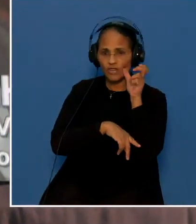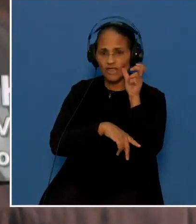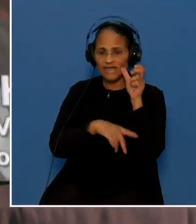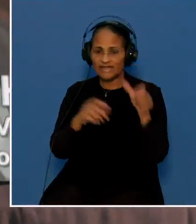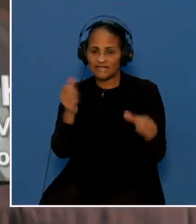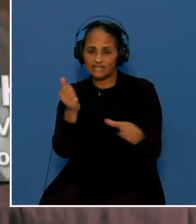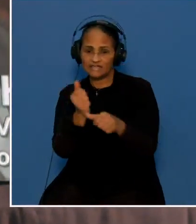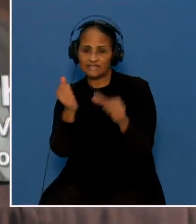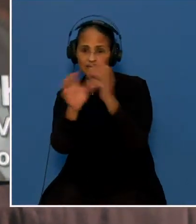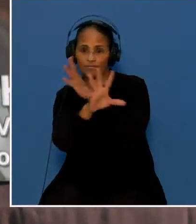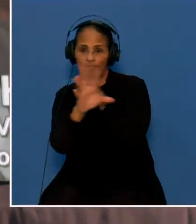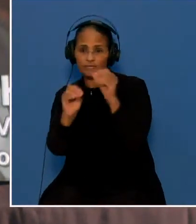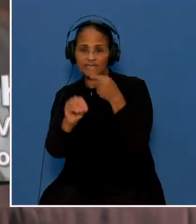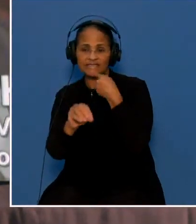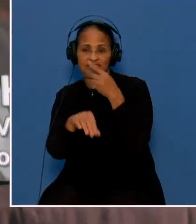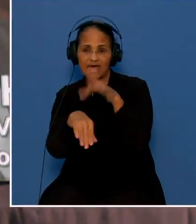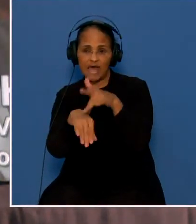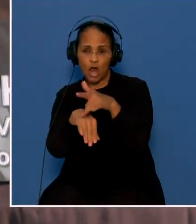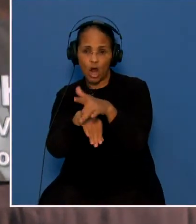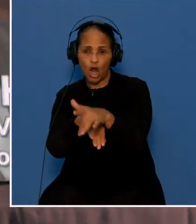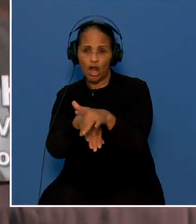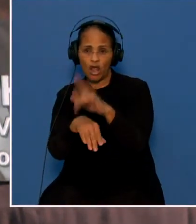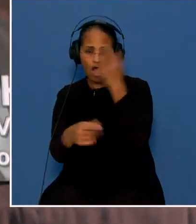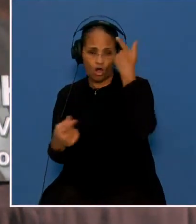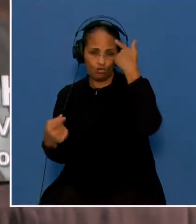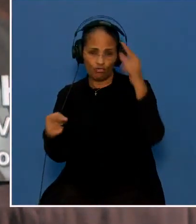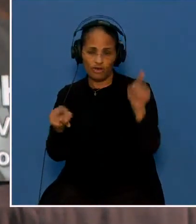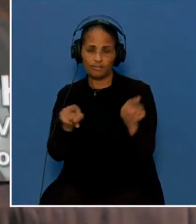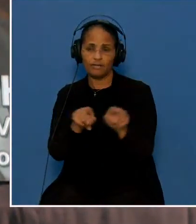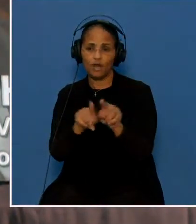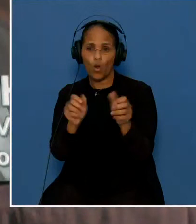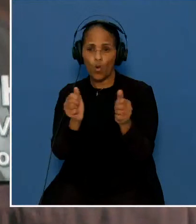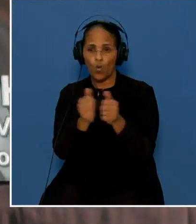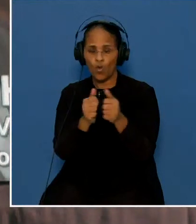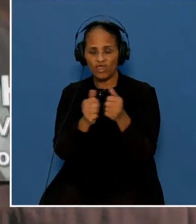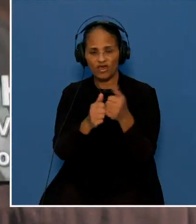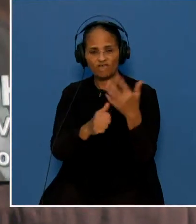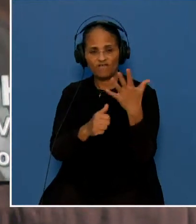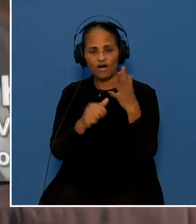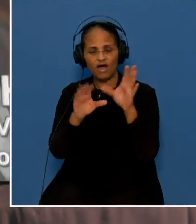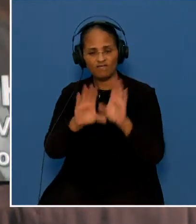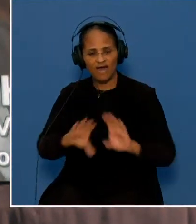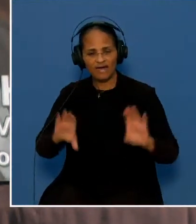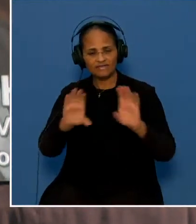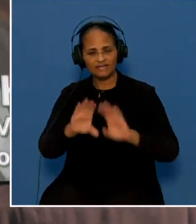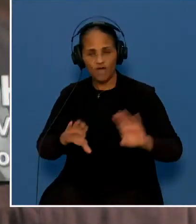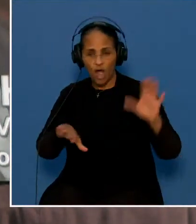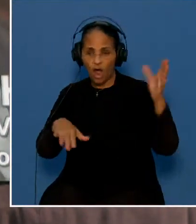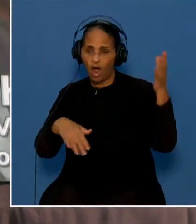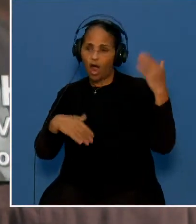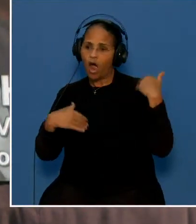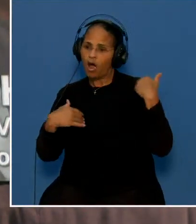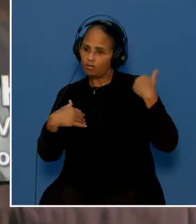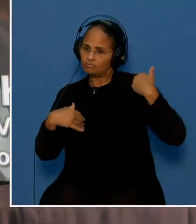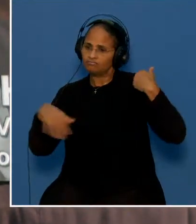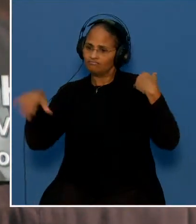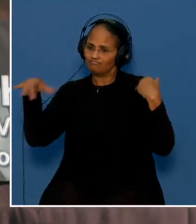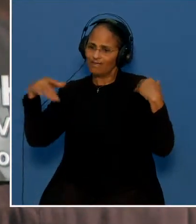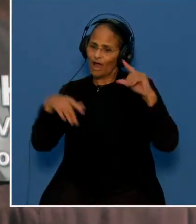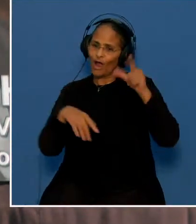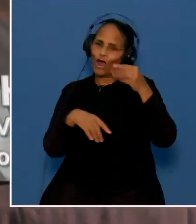premier say earlier, an agreement has been reached with our 5 active Gombe troops so that they can have